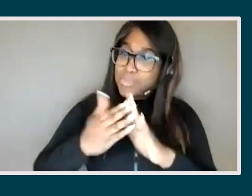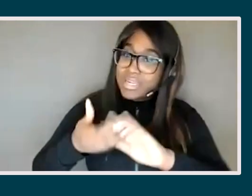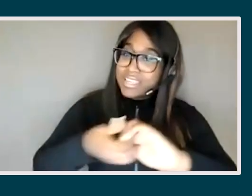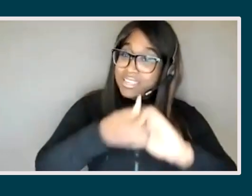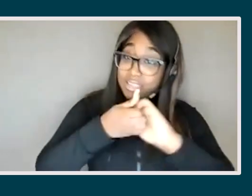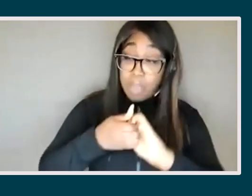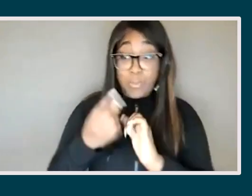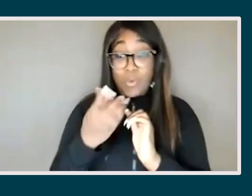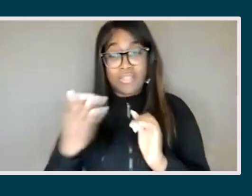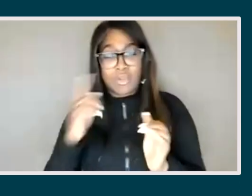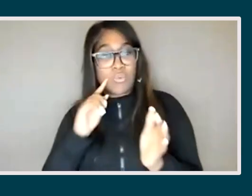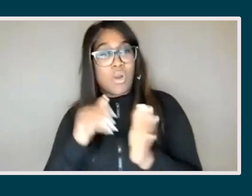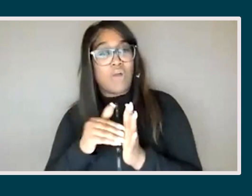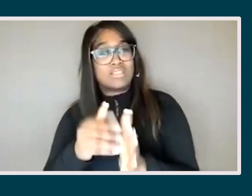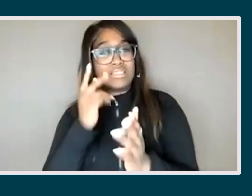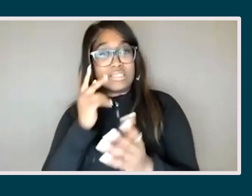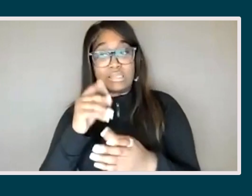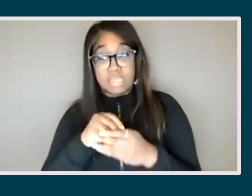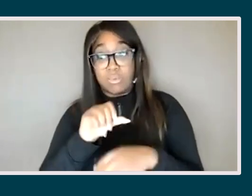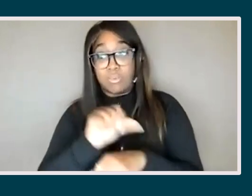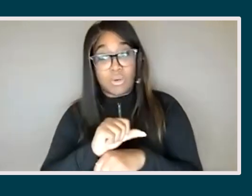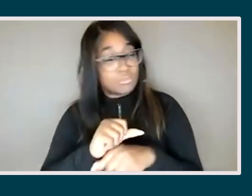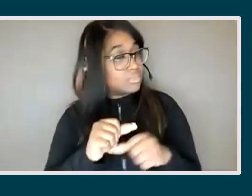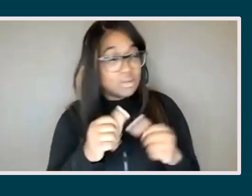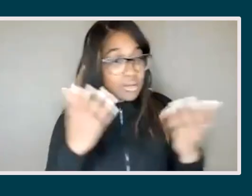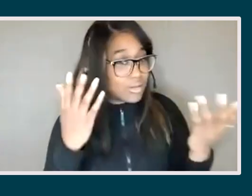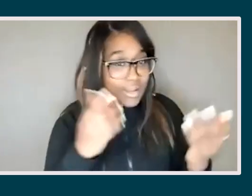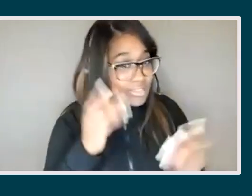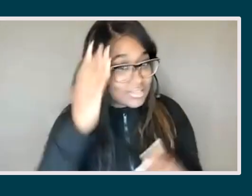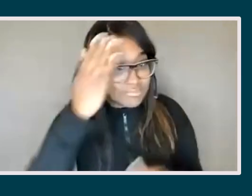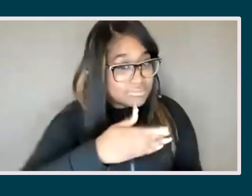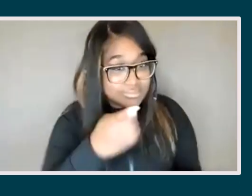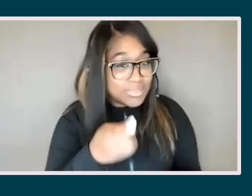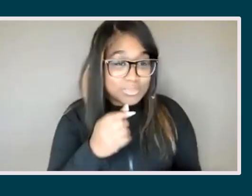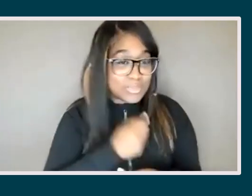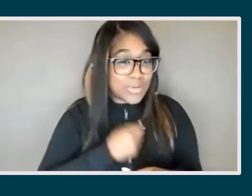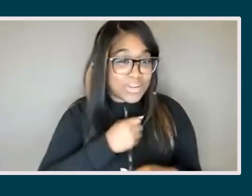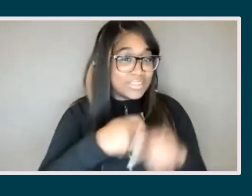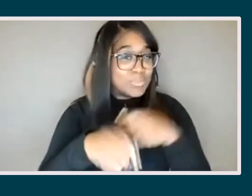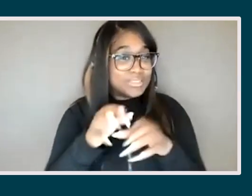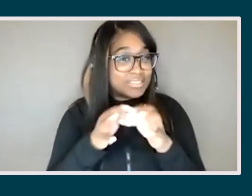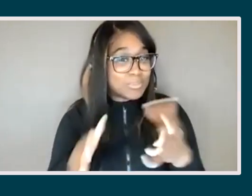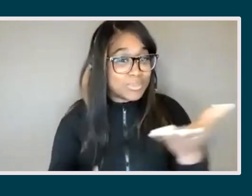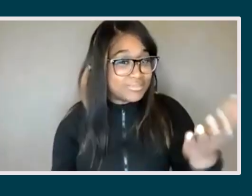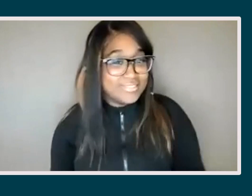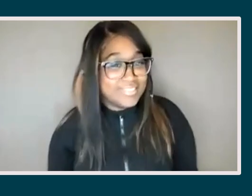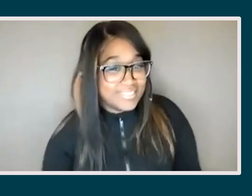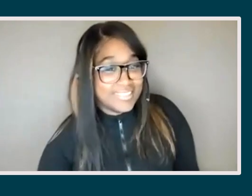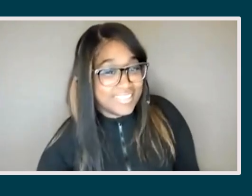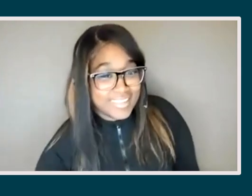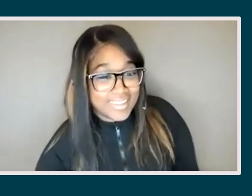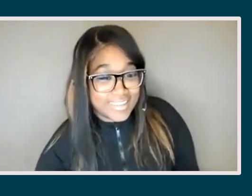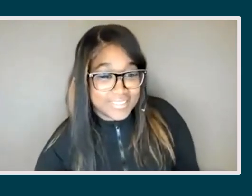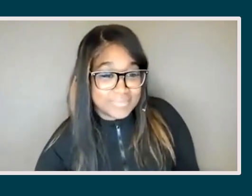often see in our work is that why so many people are experiencing this emotion that I wouldn't actually call hopelessness,